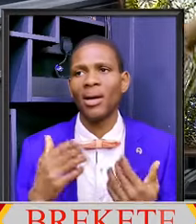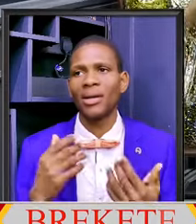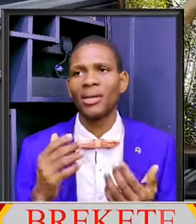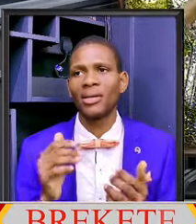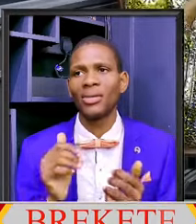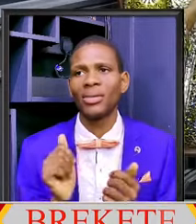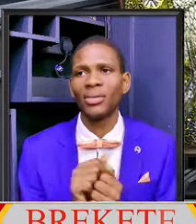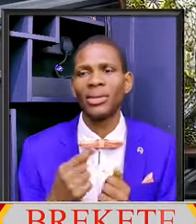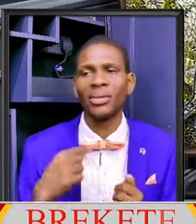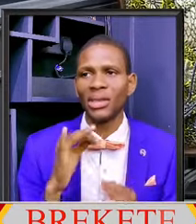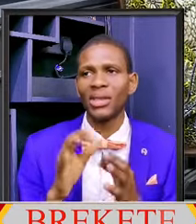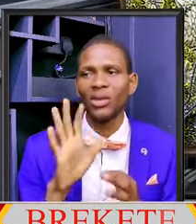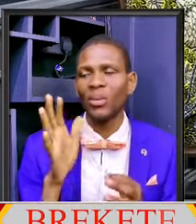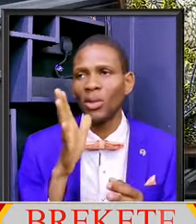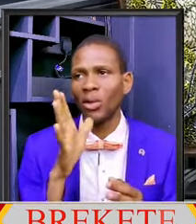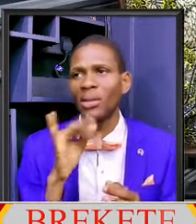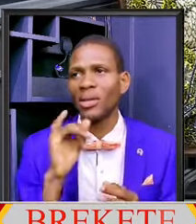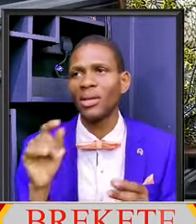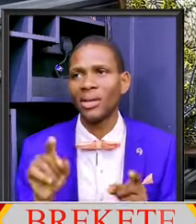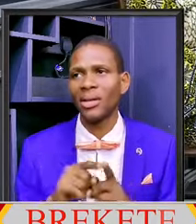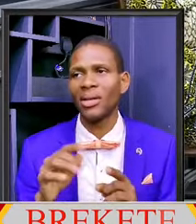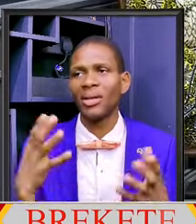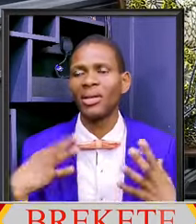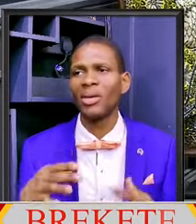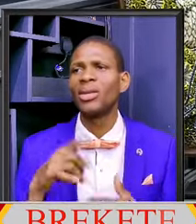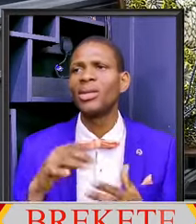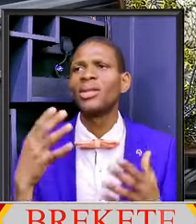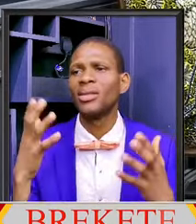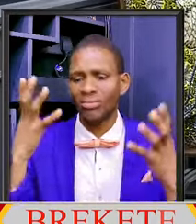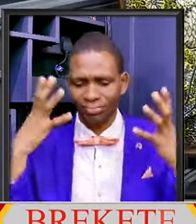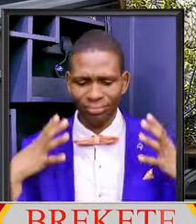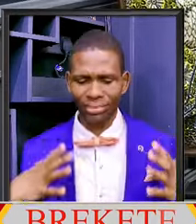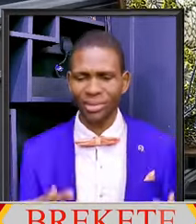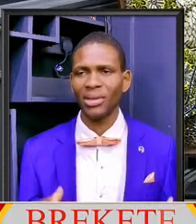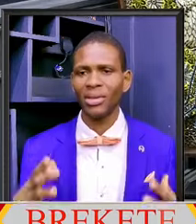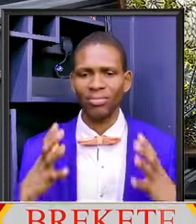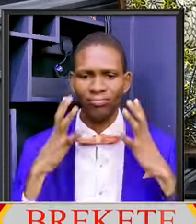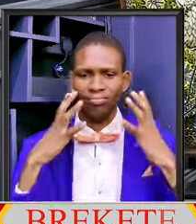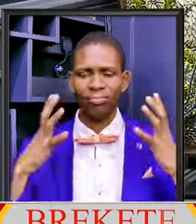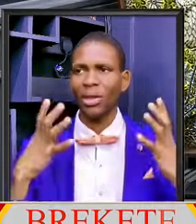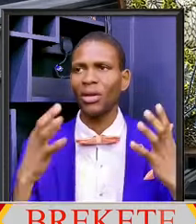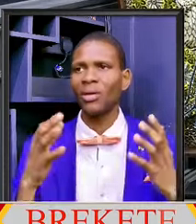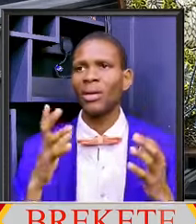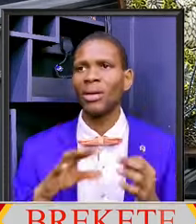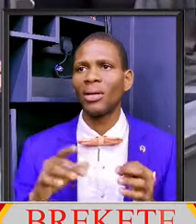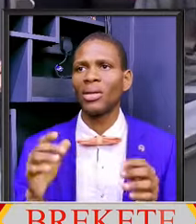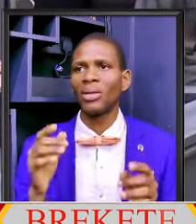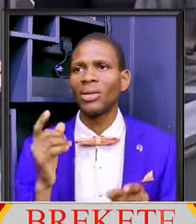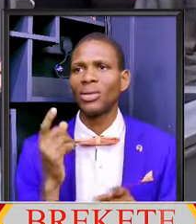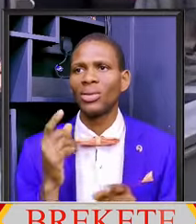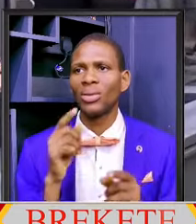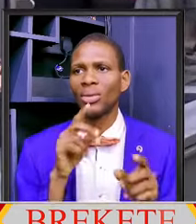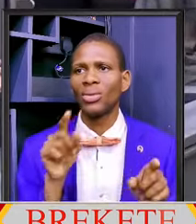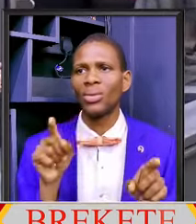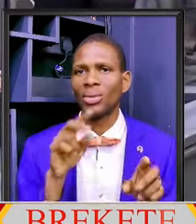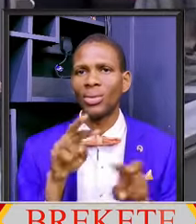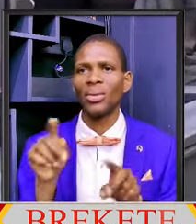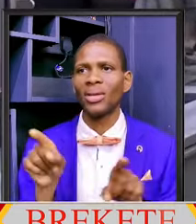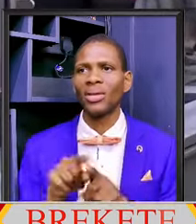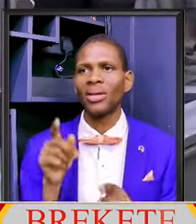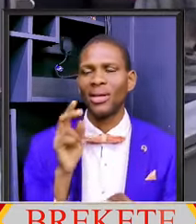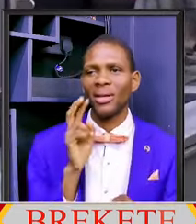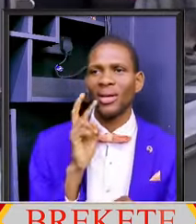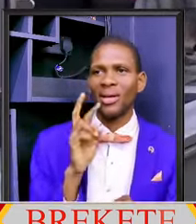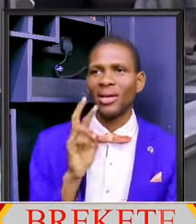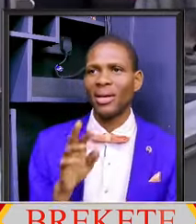plenty, if your mom is like my size. What is the size of your mom's size? She looks like her. She cannot.